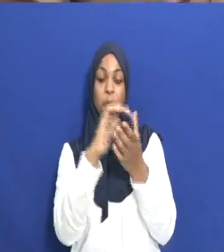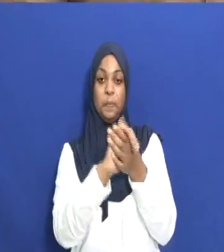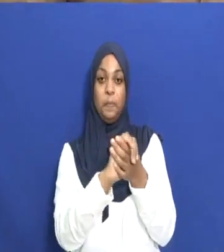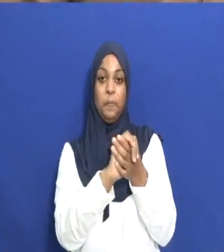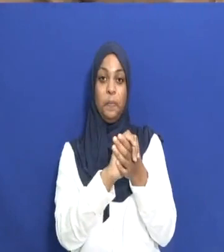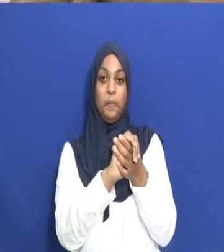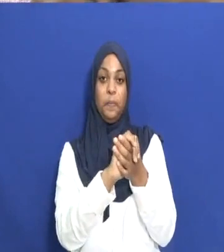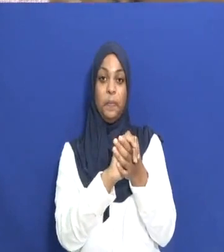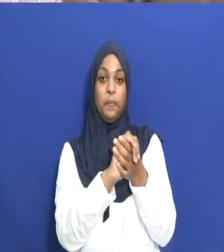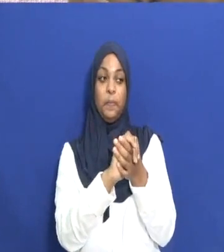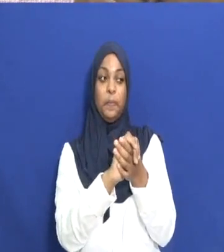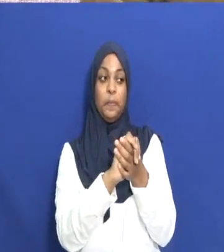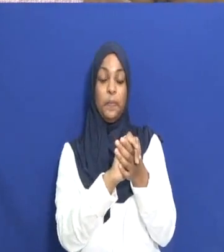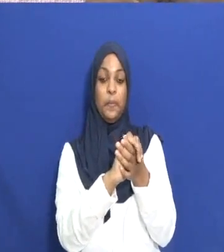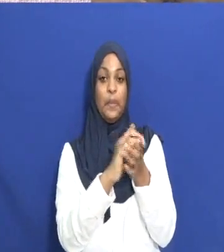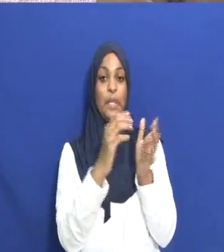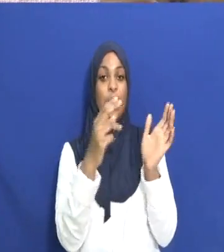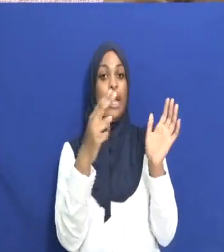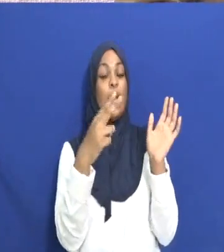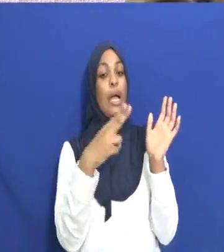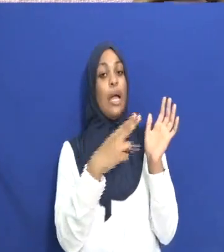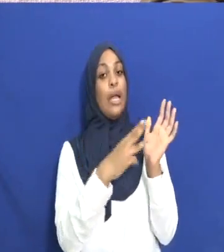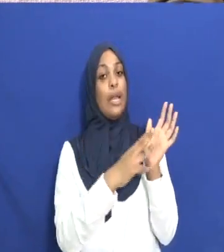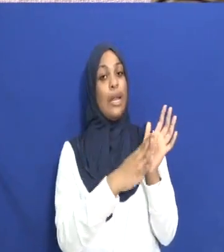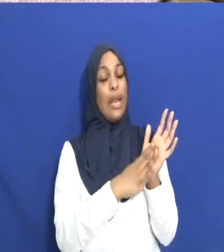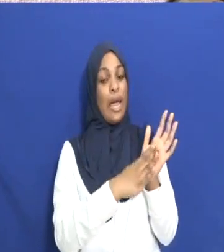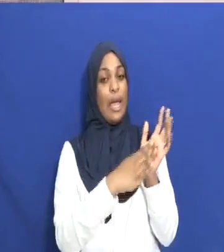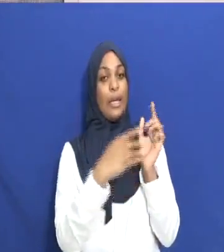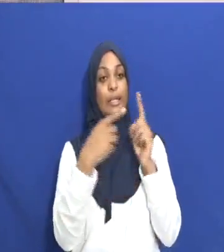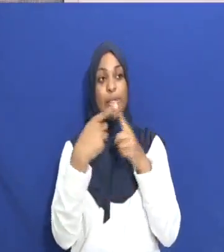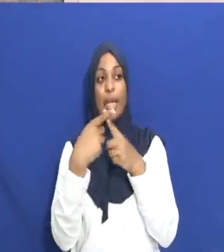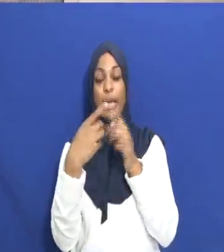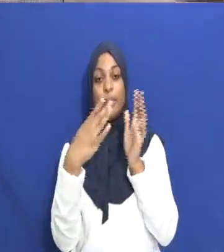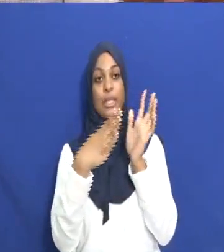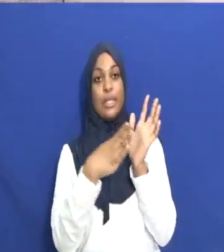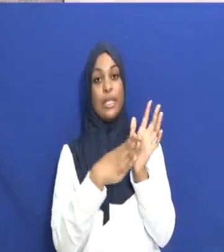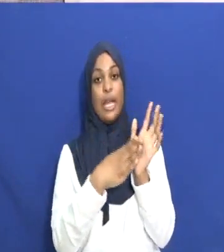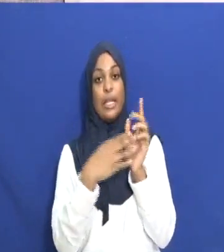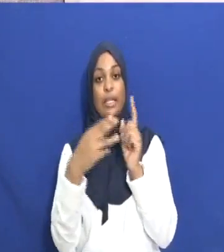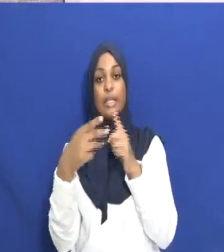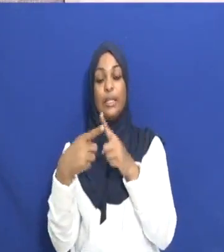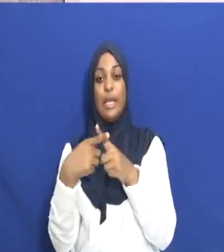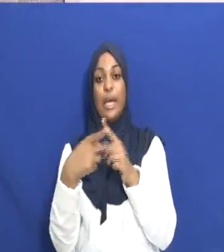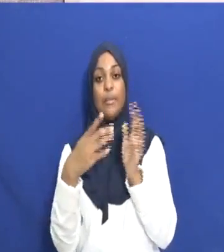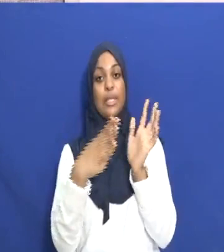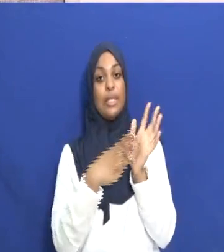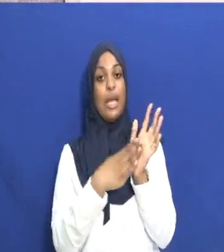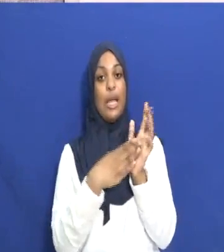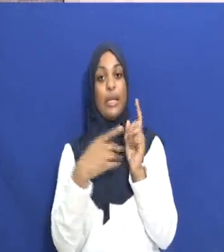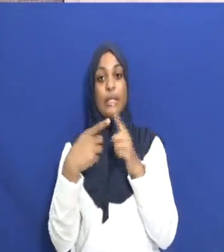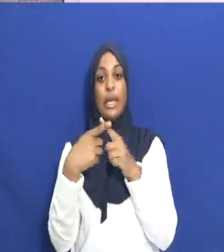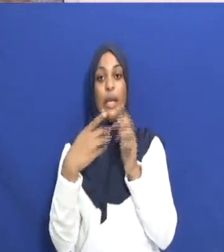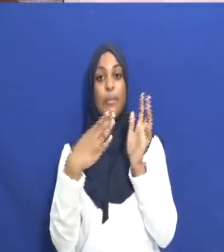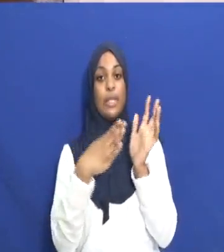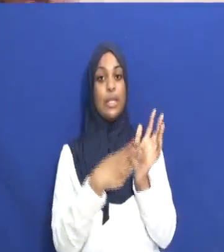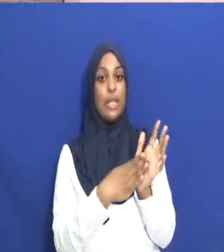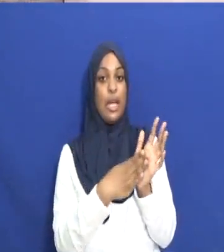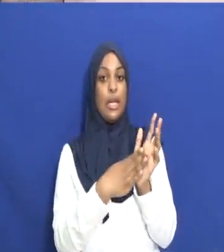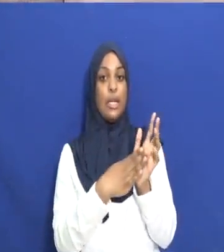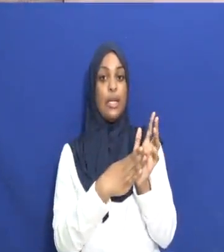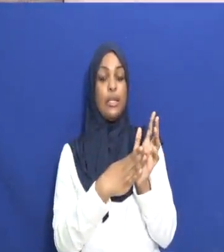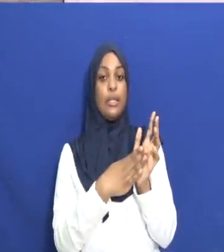And we can see 9 times 9 times 9 times 9 times 9 times 9 times 9 can be written as